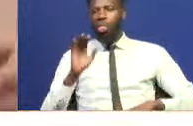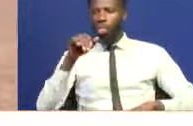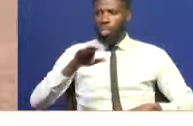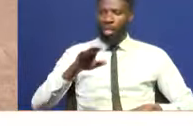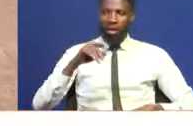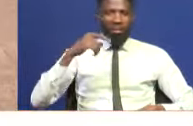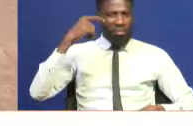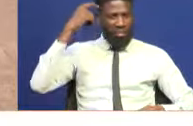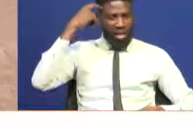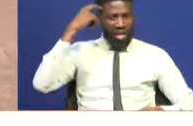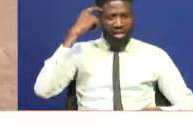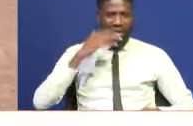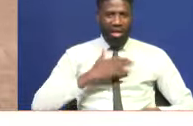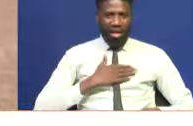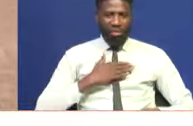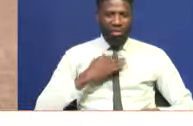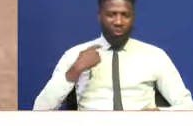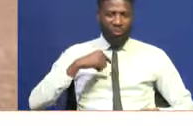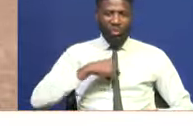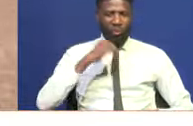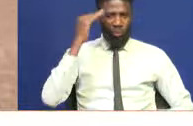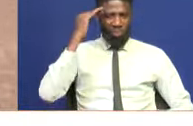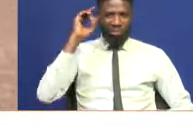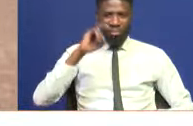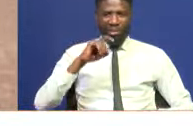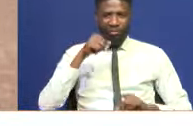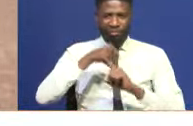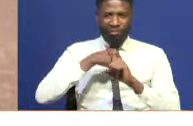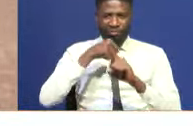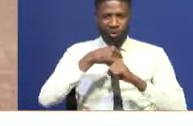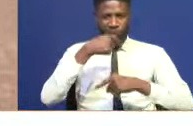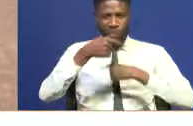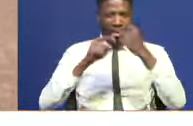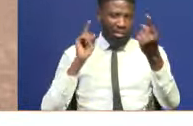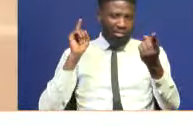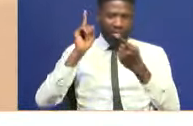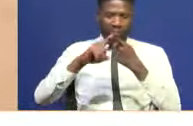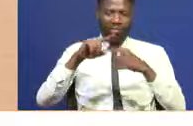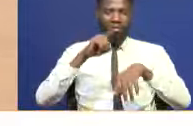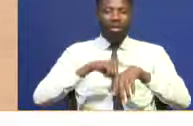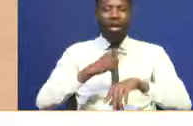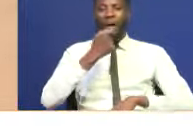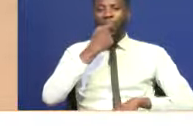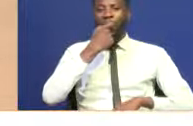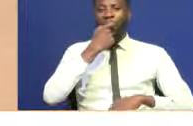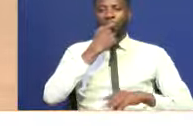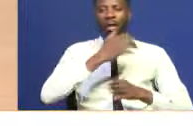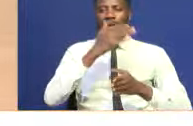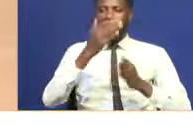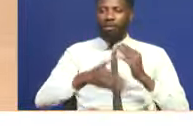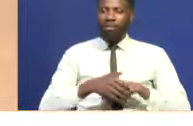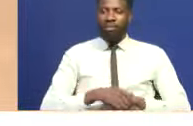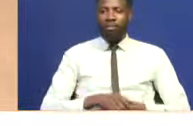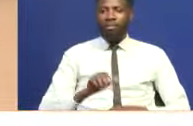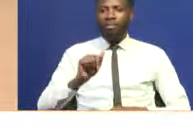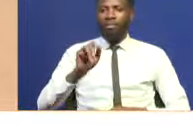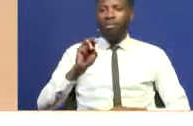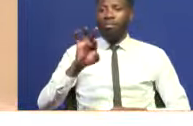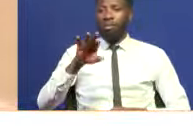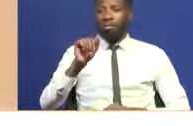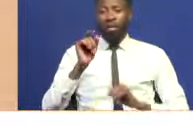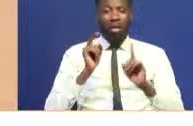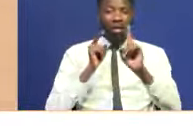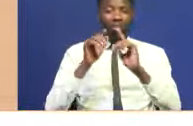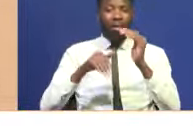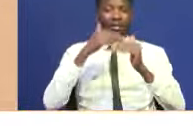our heads, in our minds, we just knew we had to keep fighting until the last possible minute. Meanwhile, Amira Sailors will be seeking to correct their